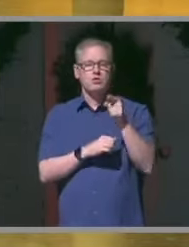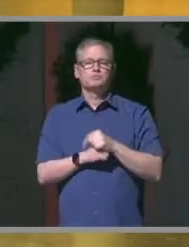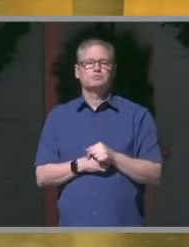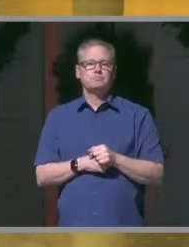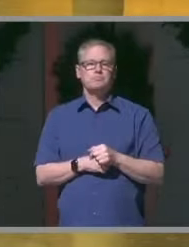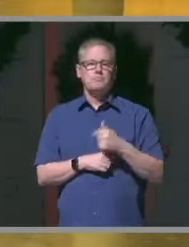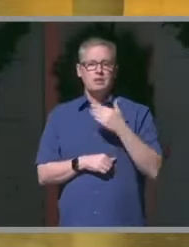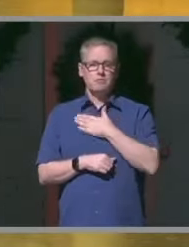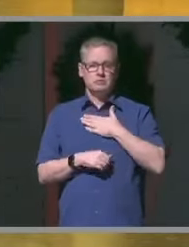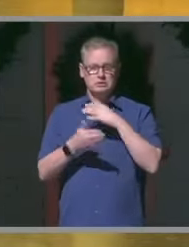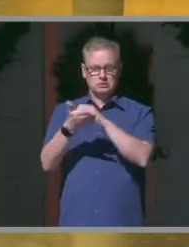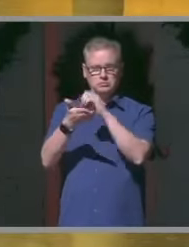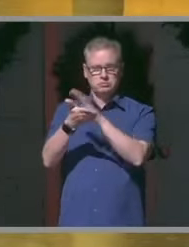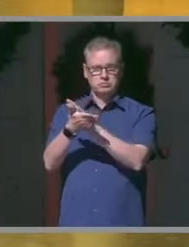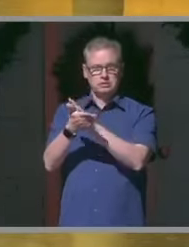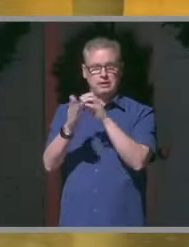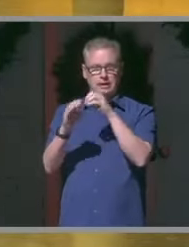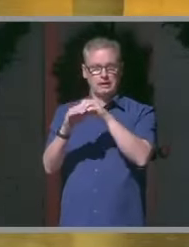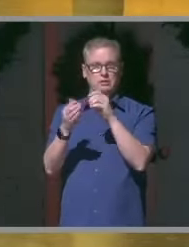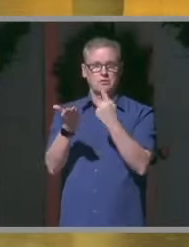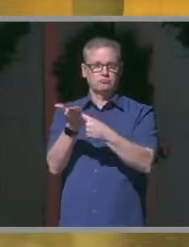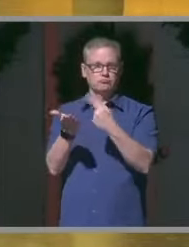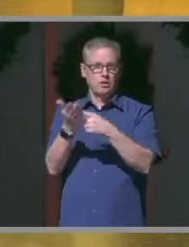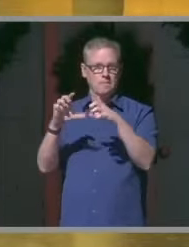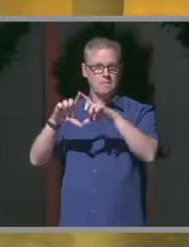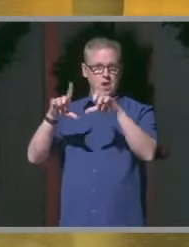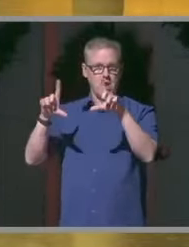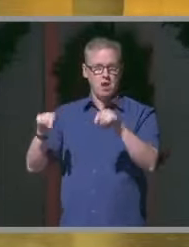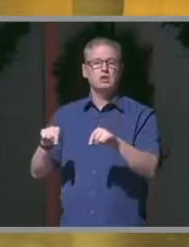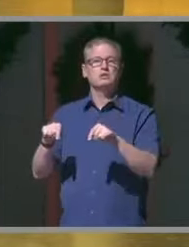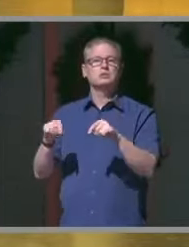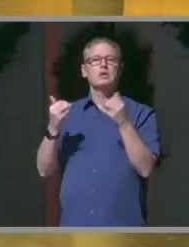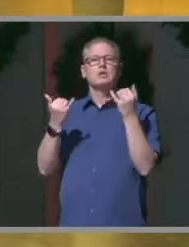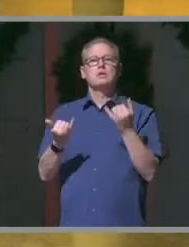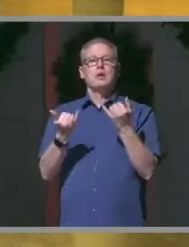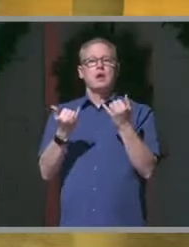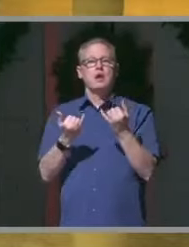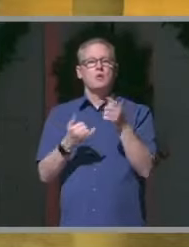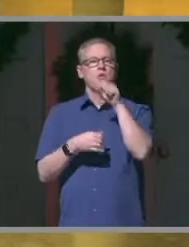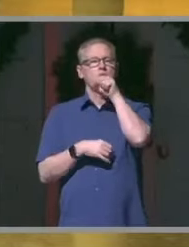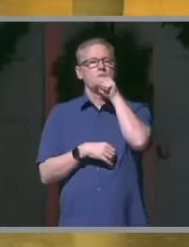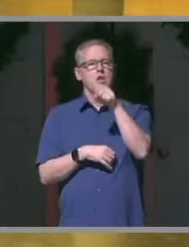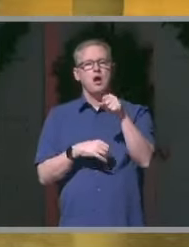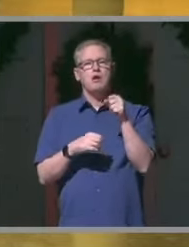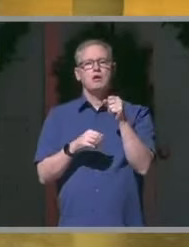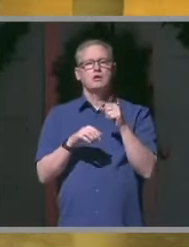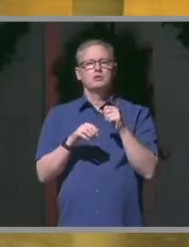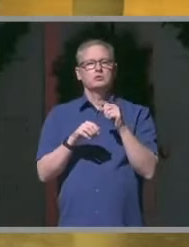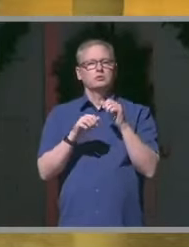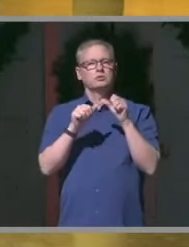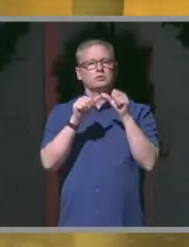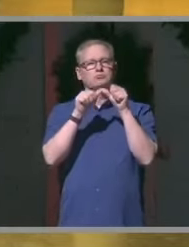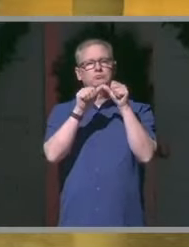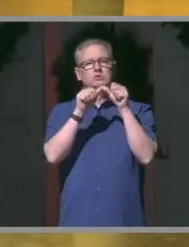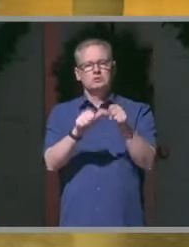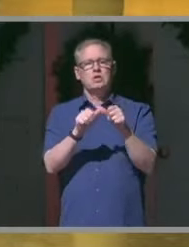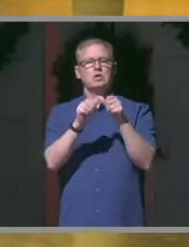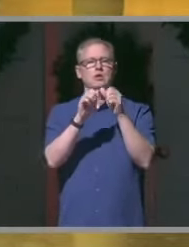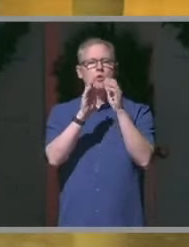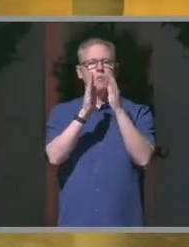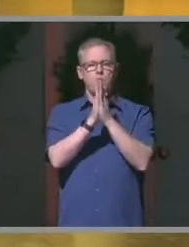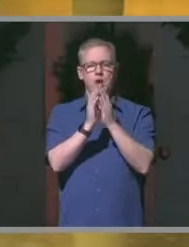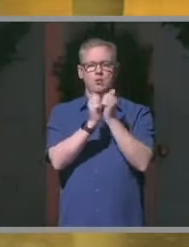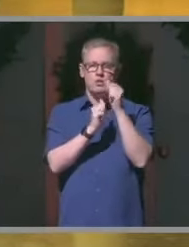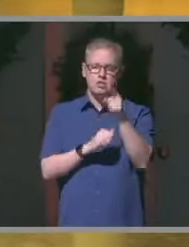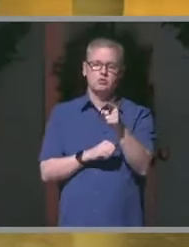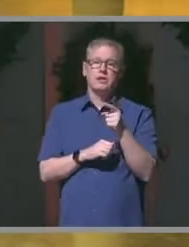would comment that in the chat as right now, we would love to just spend some time in prayer with you.